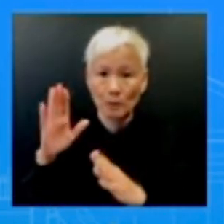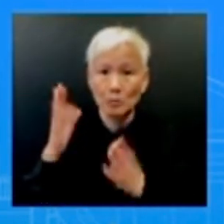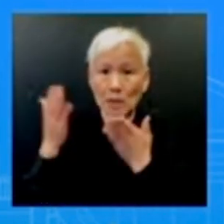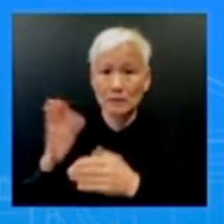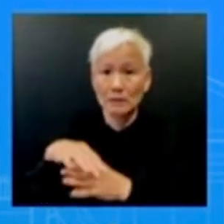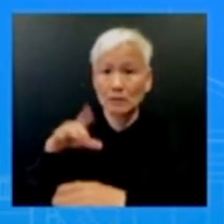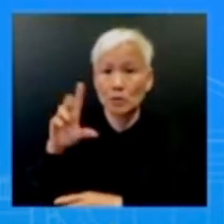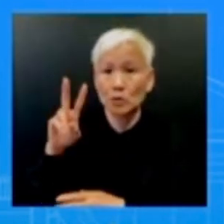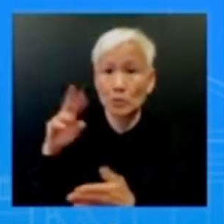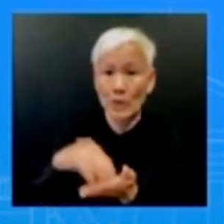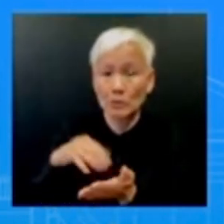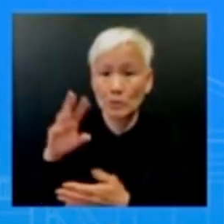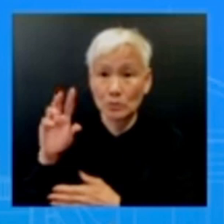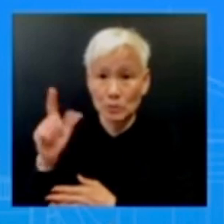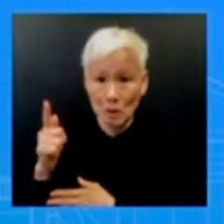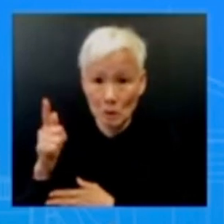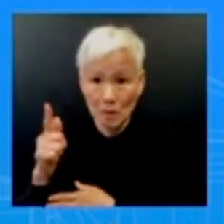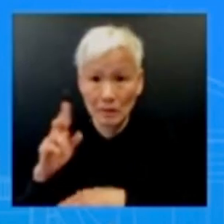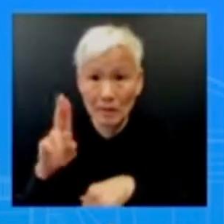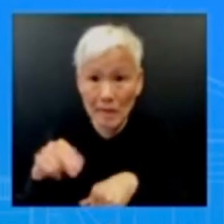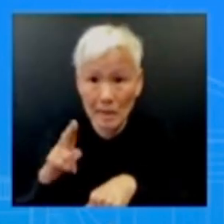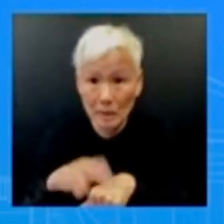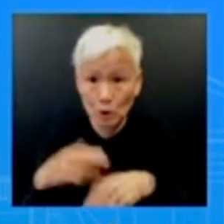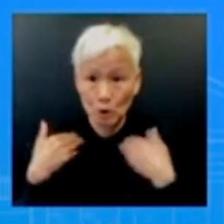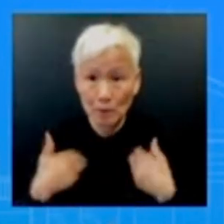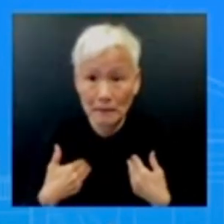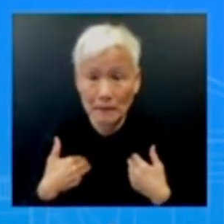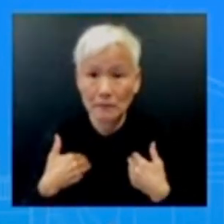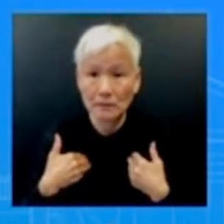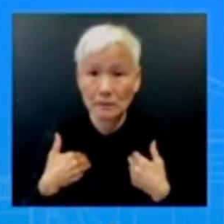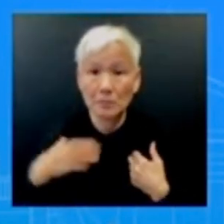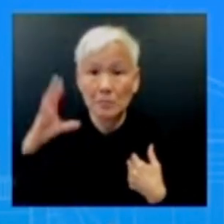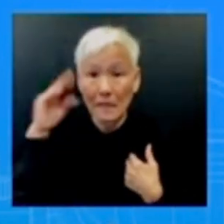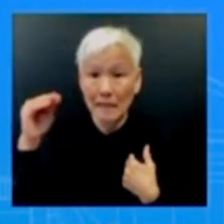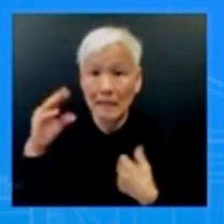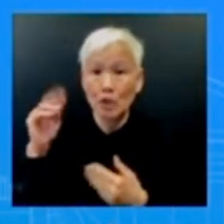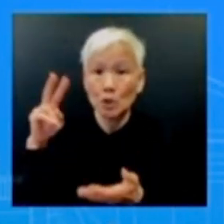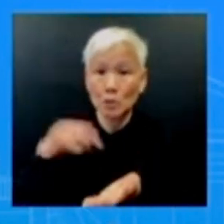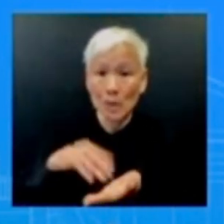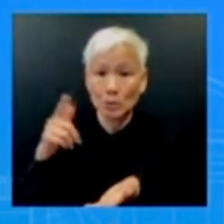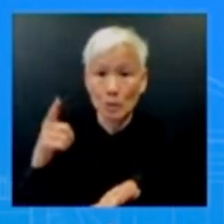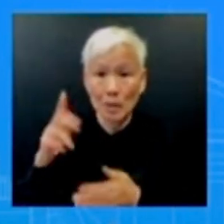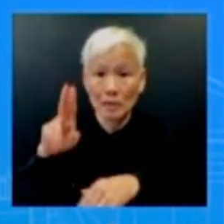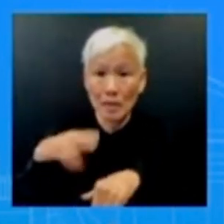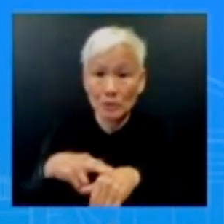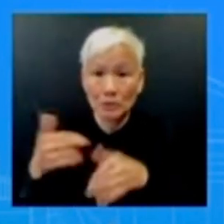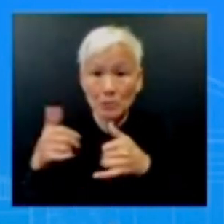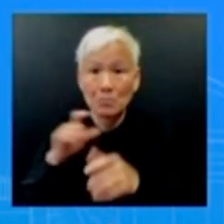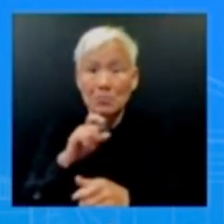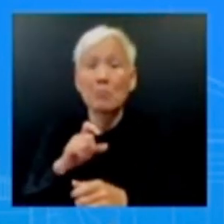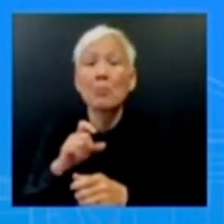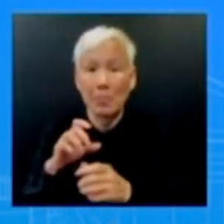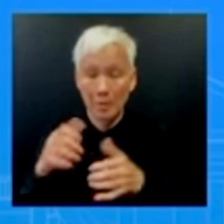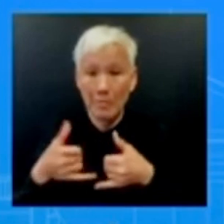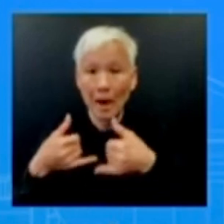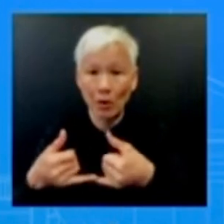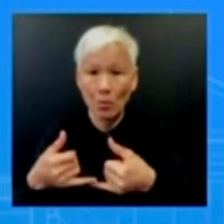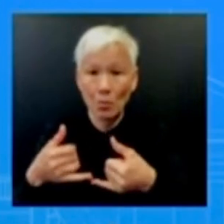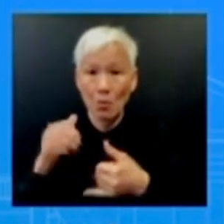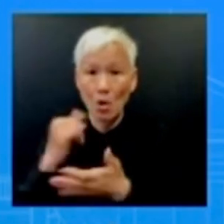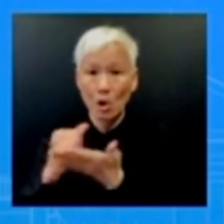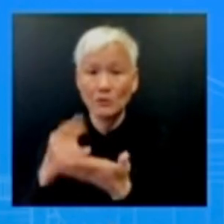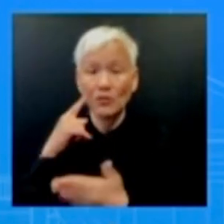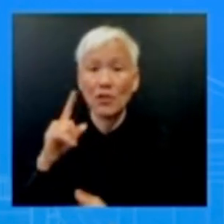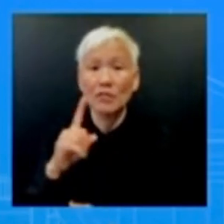and the 2021 National Medals of Arts. First Lady Jill Biden will attend the ceremony as well. We will have more on